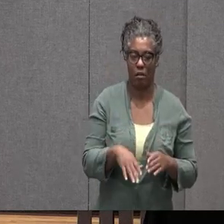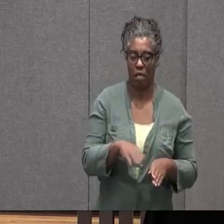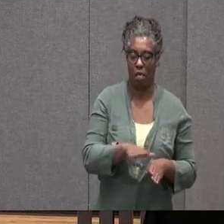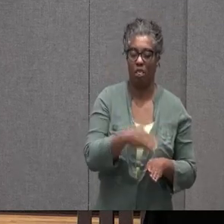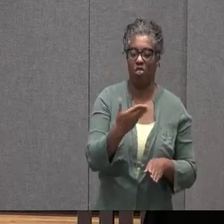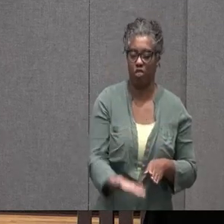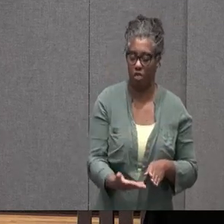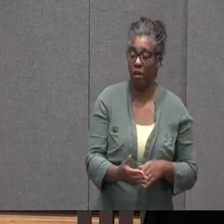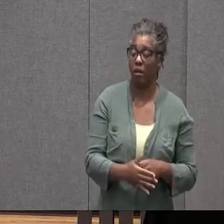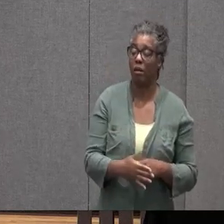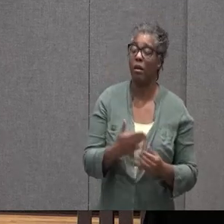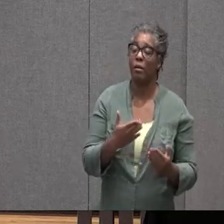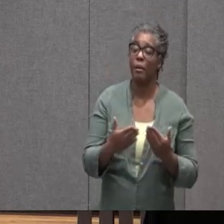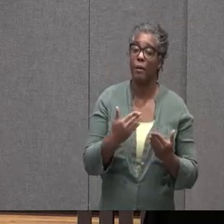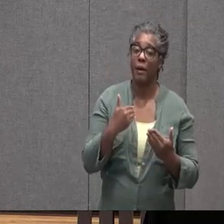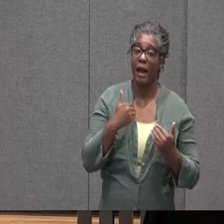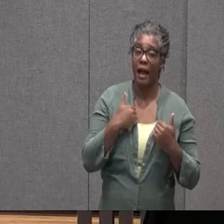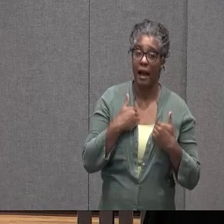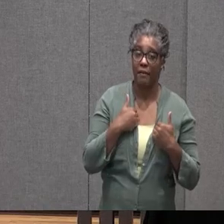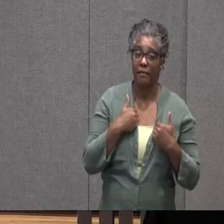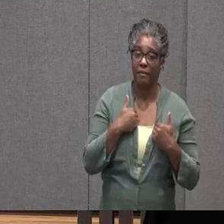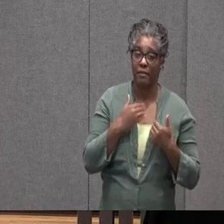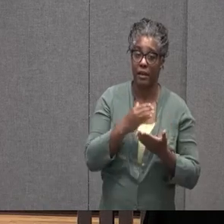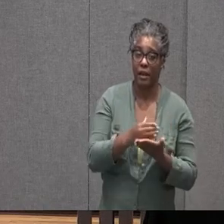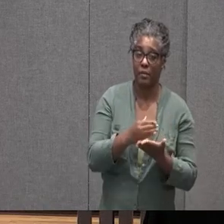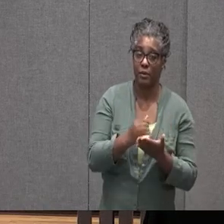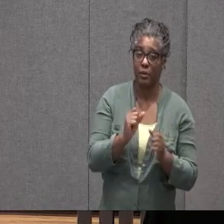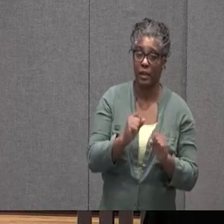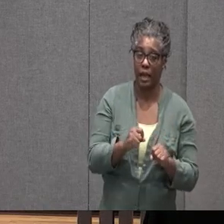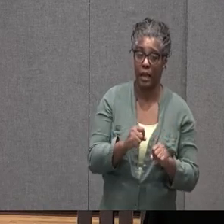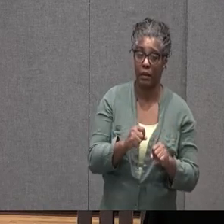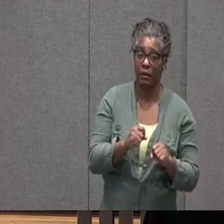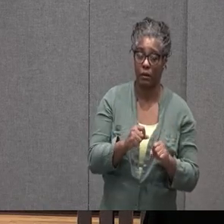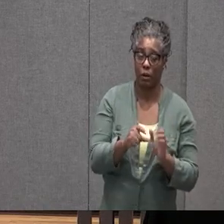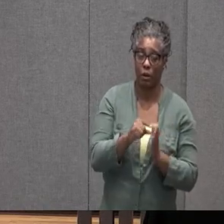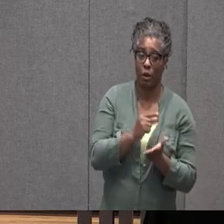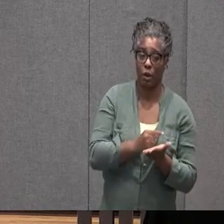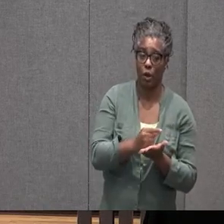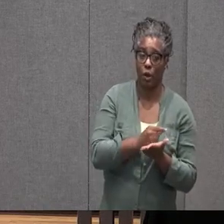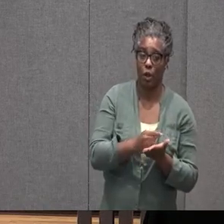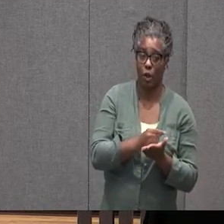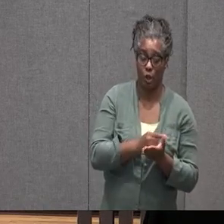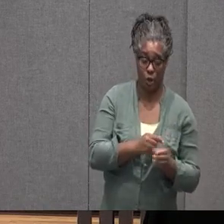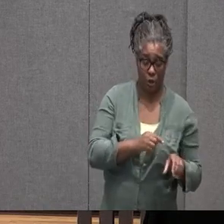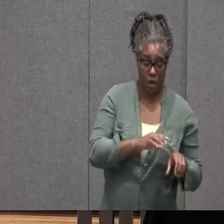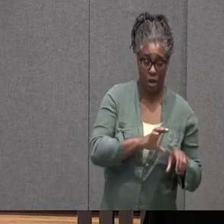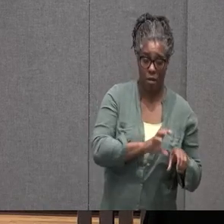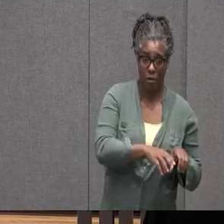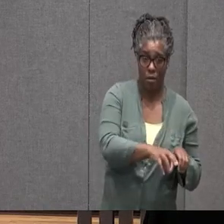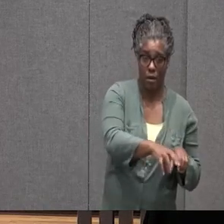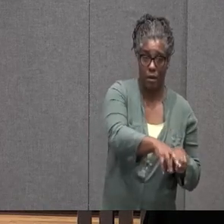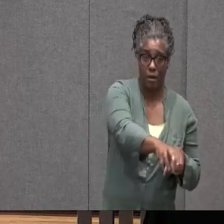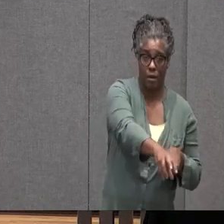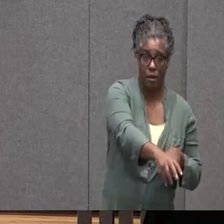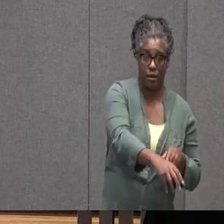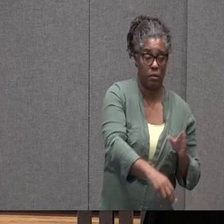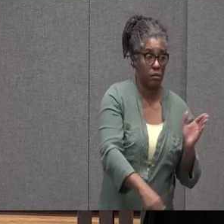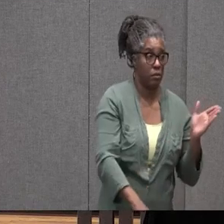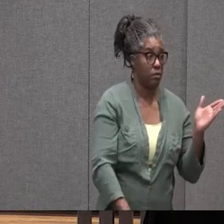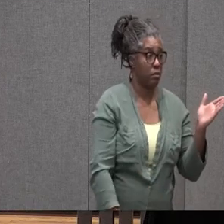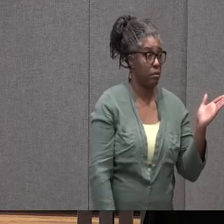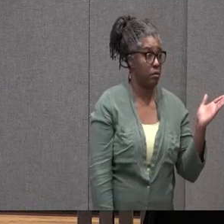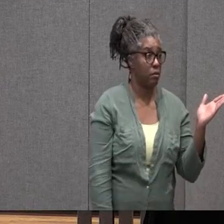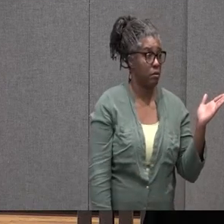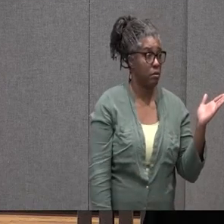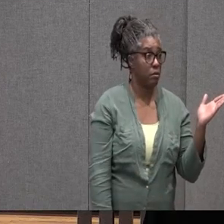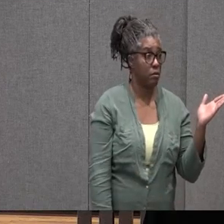we could glue in a line. Mm-hmm. Kind of like that. We won't glue them to the table, though, but we can glue them to